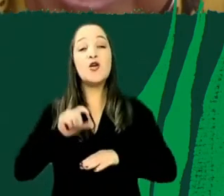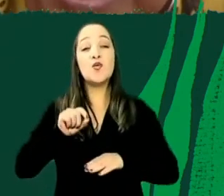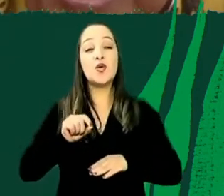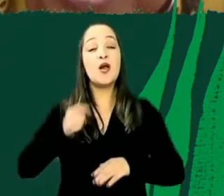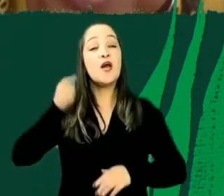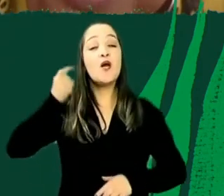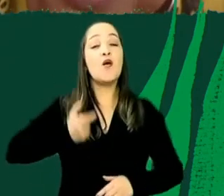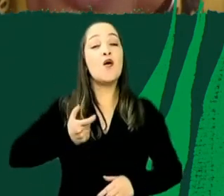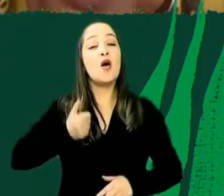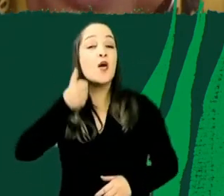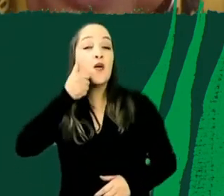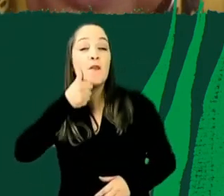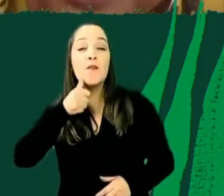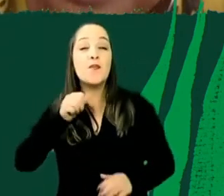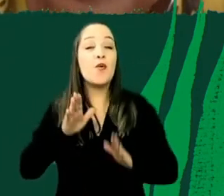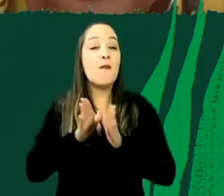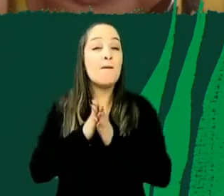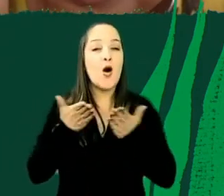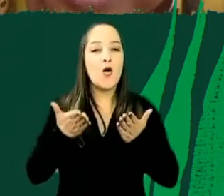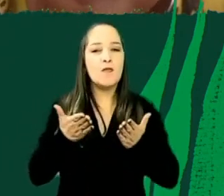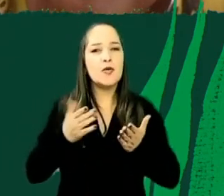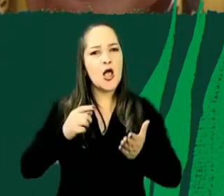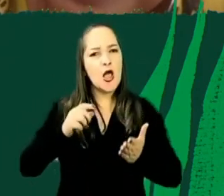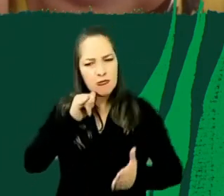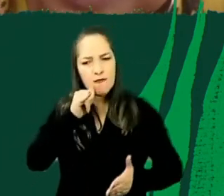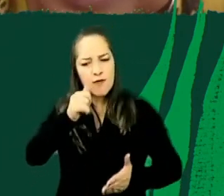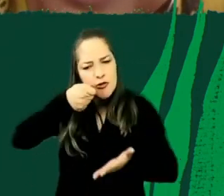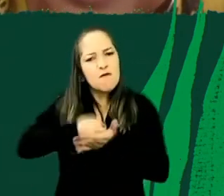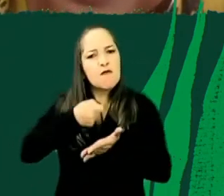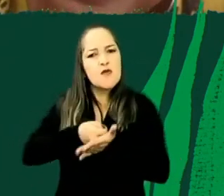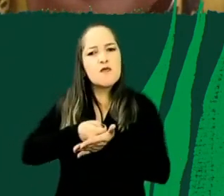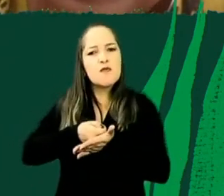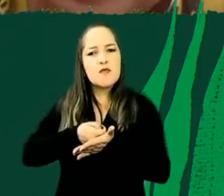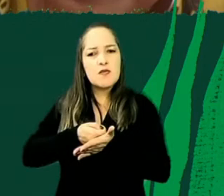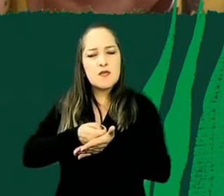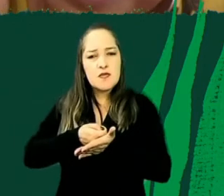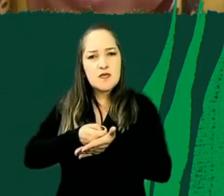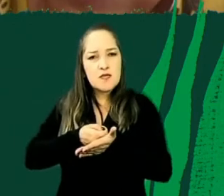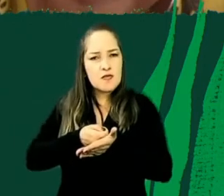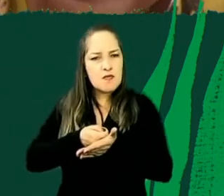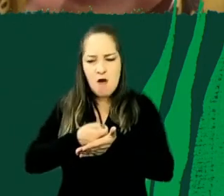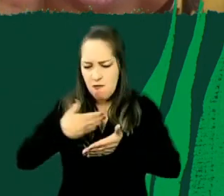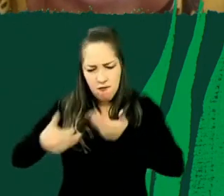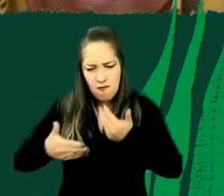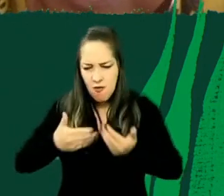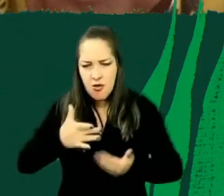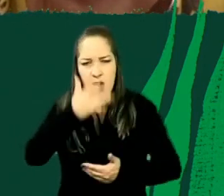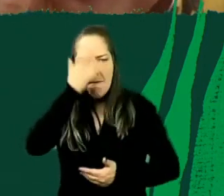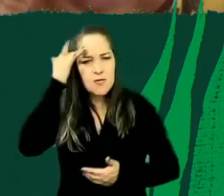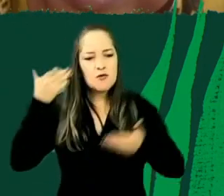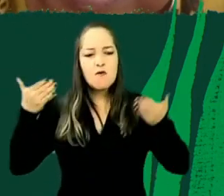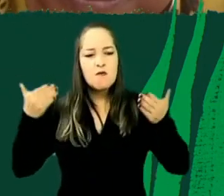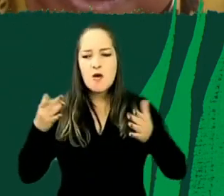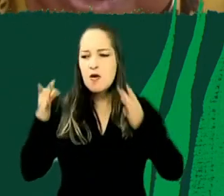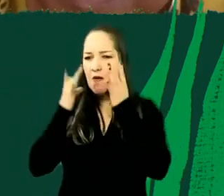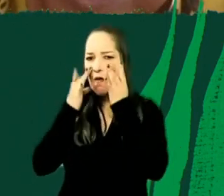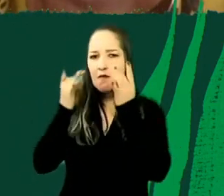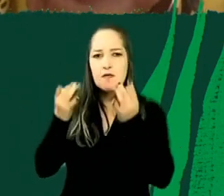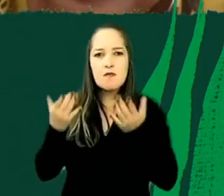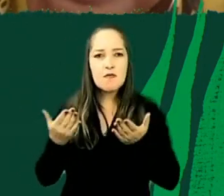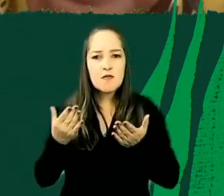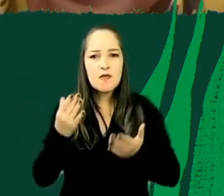emphatically, you know, to whoever is listening, you know, Black women, whoever, poor women,